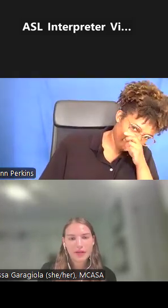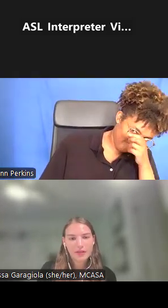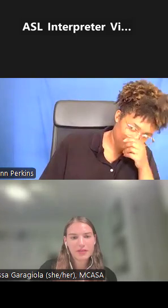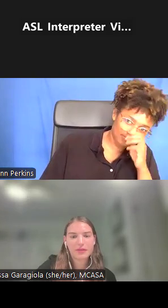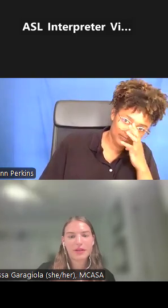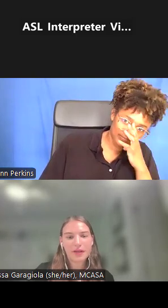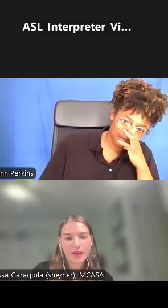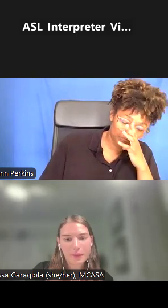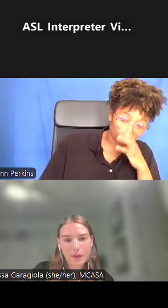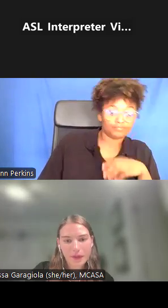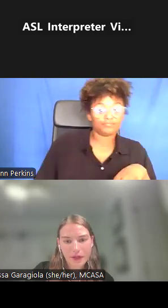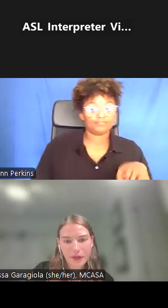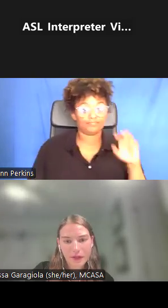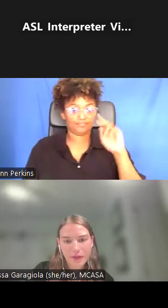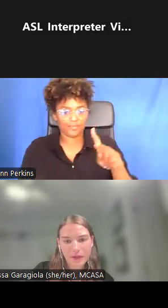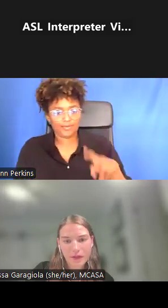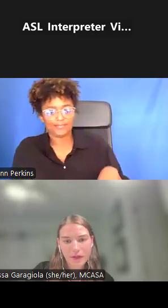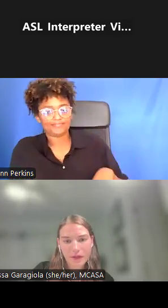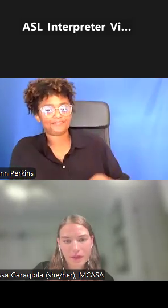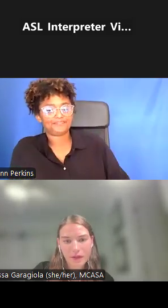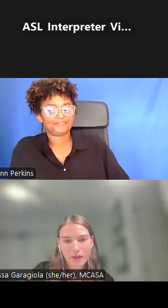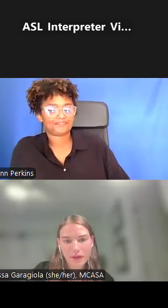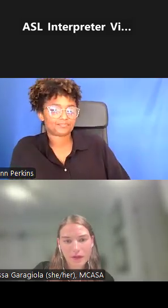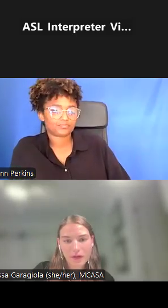All right, I'm going to end the poll here.